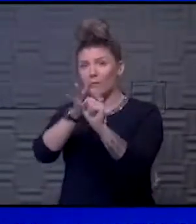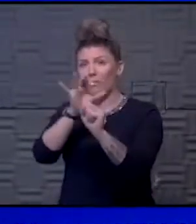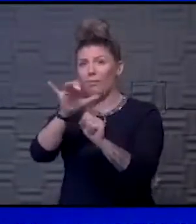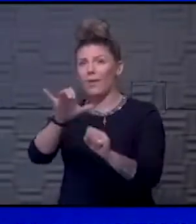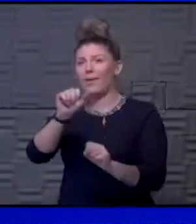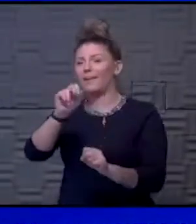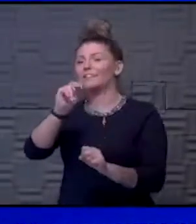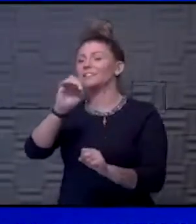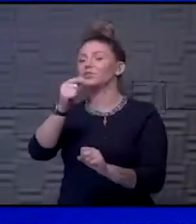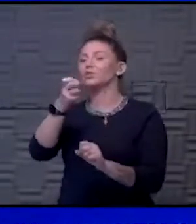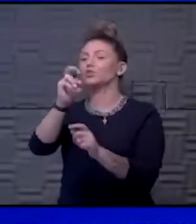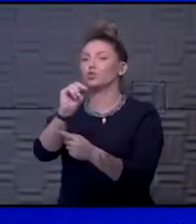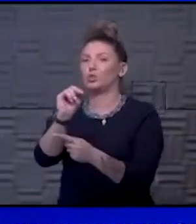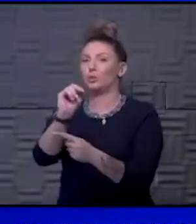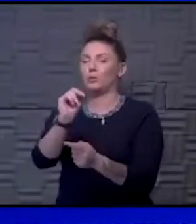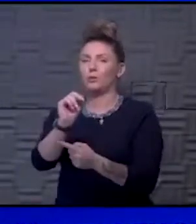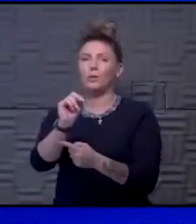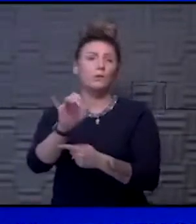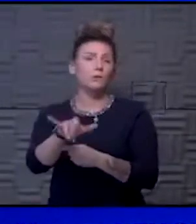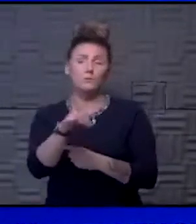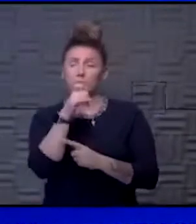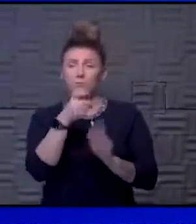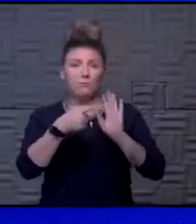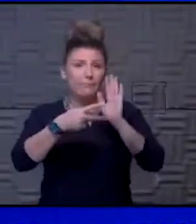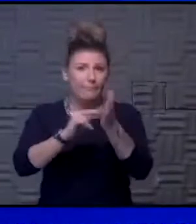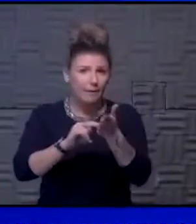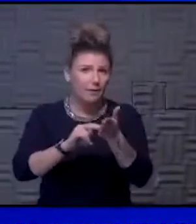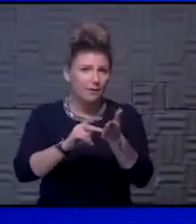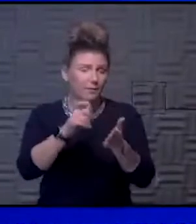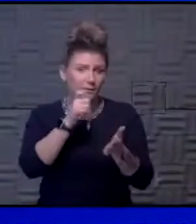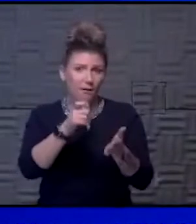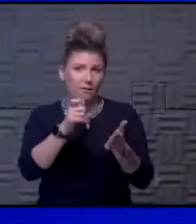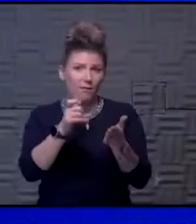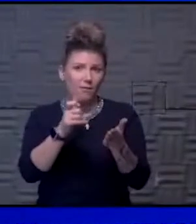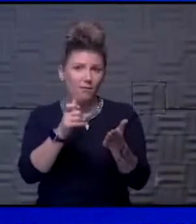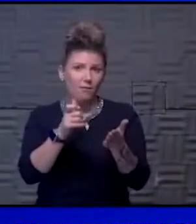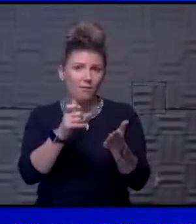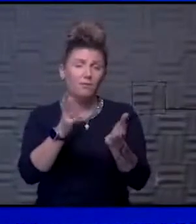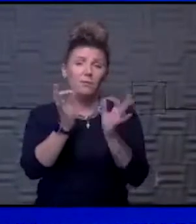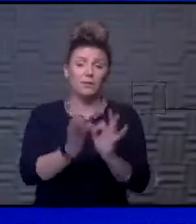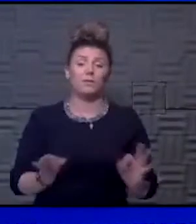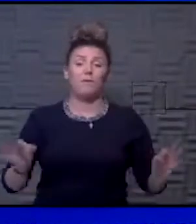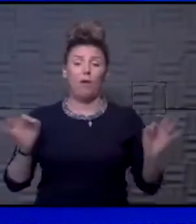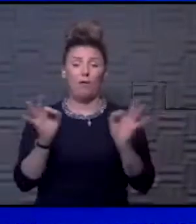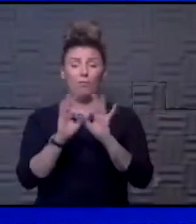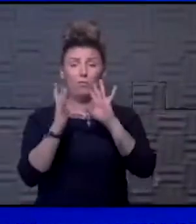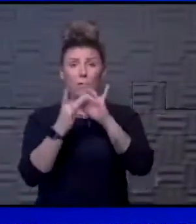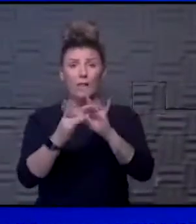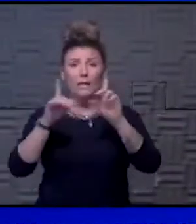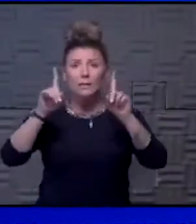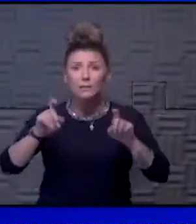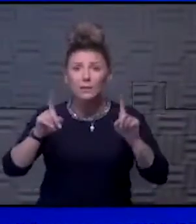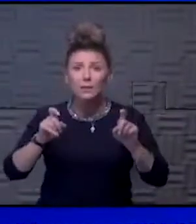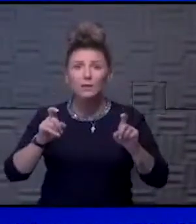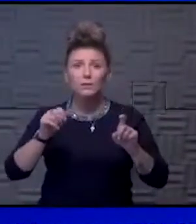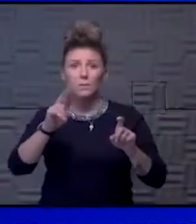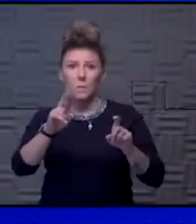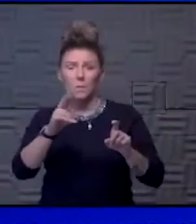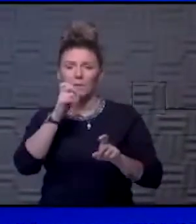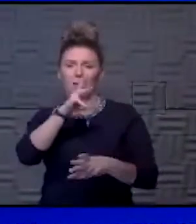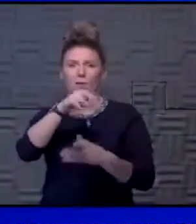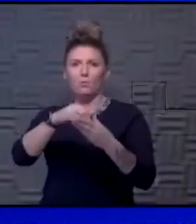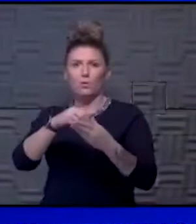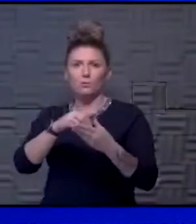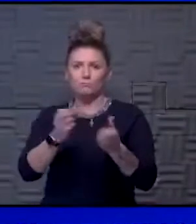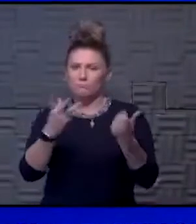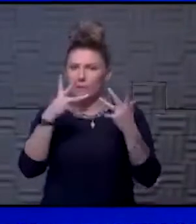So that doesn't mean that there is not value in testing or that we are not participating. I think there are a number of studies,